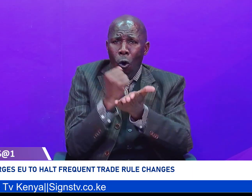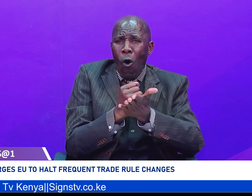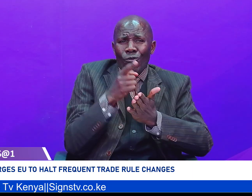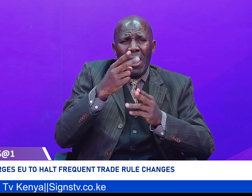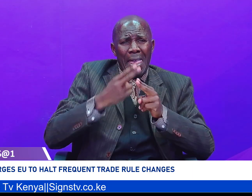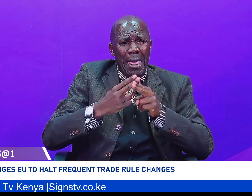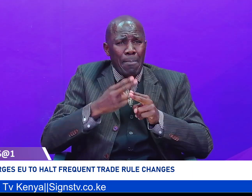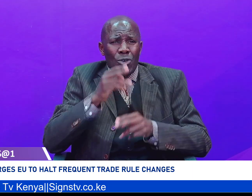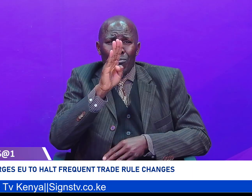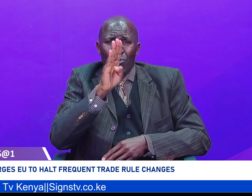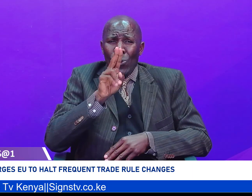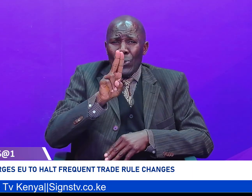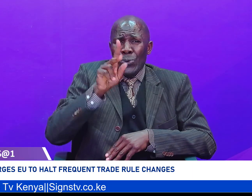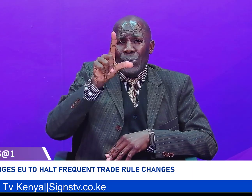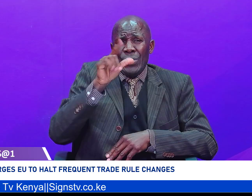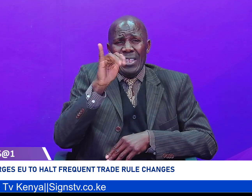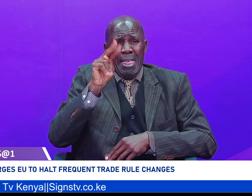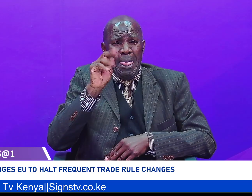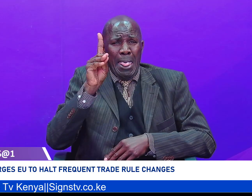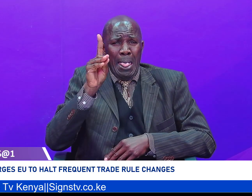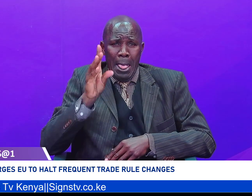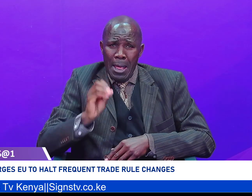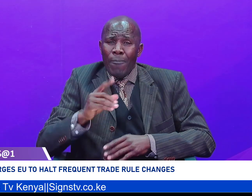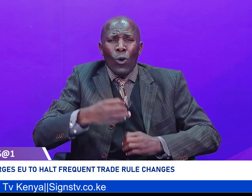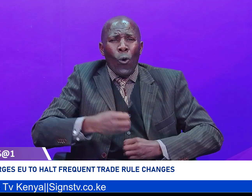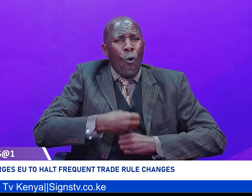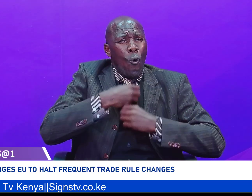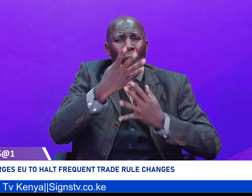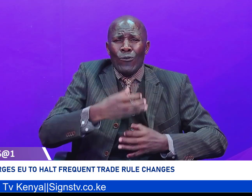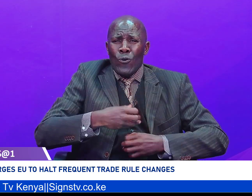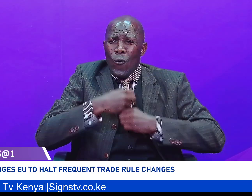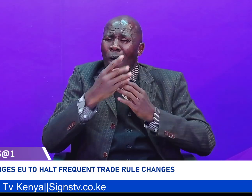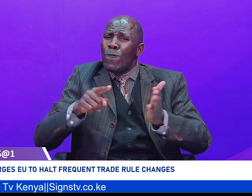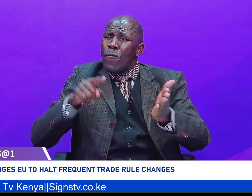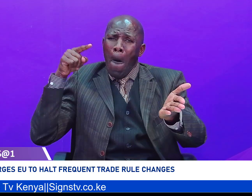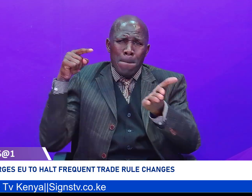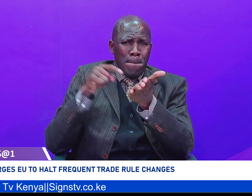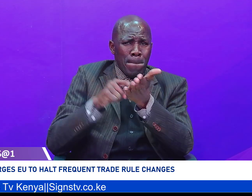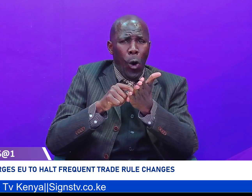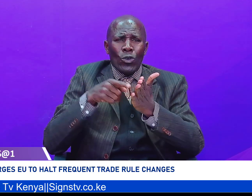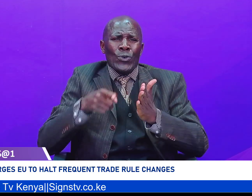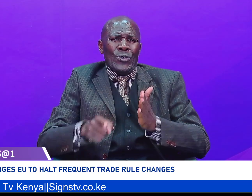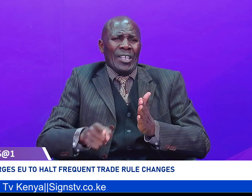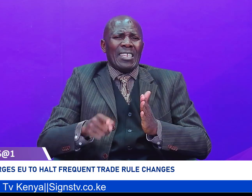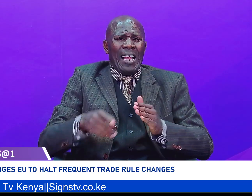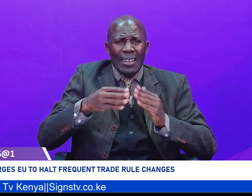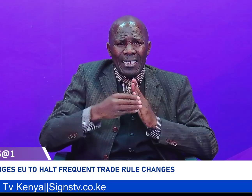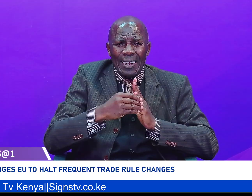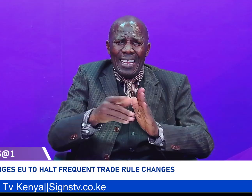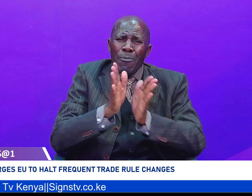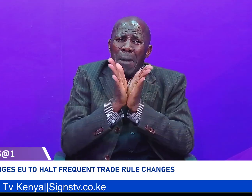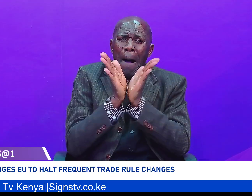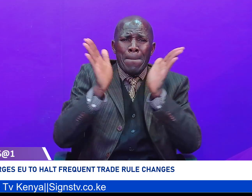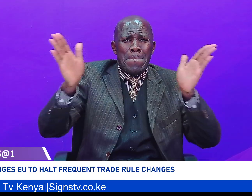Siaya County Registration Officer Catherine Bulinda expressed disappointment over the minimal